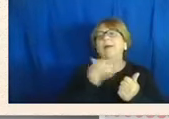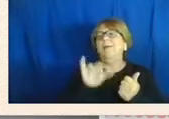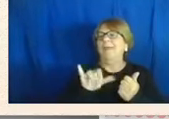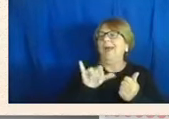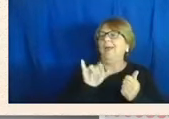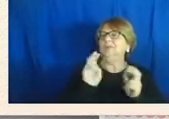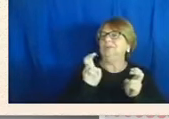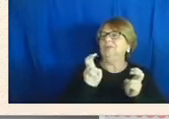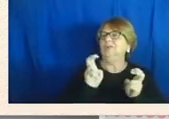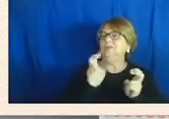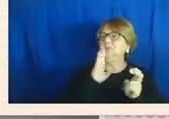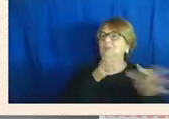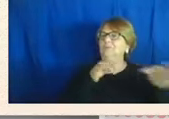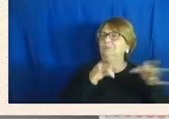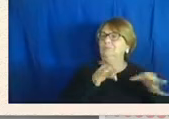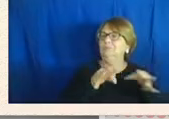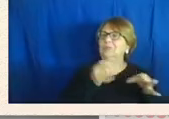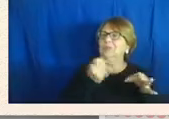a bit more next time.